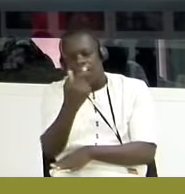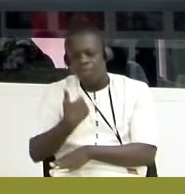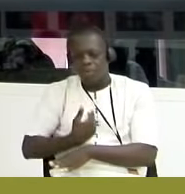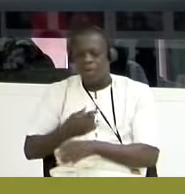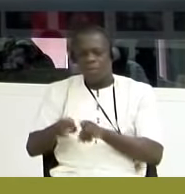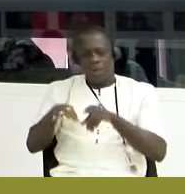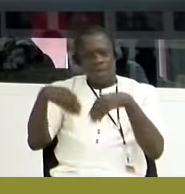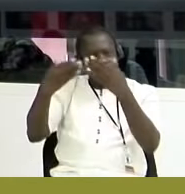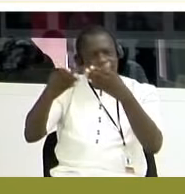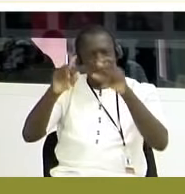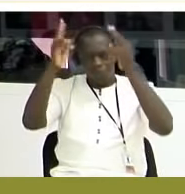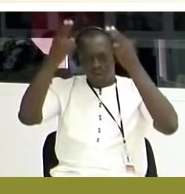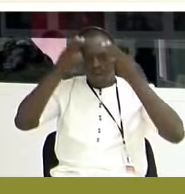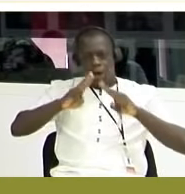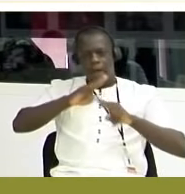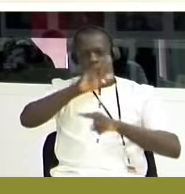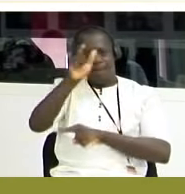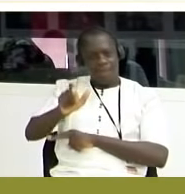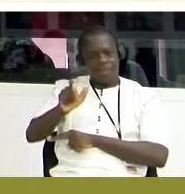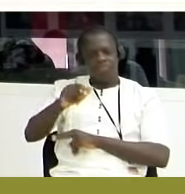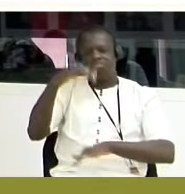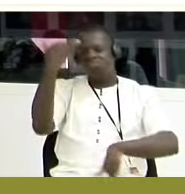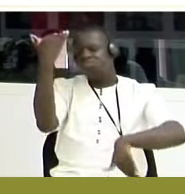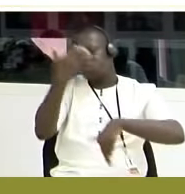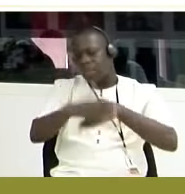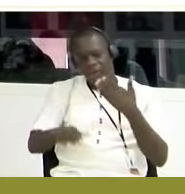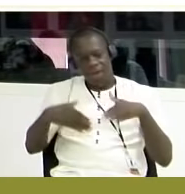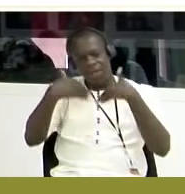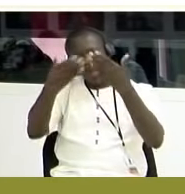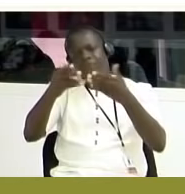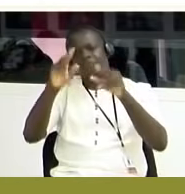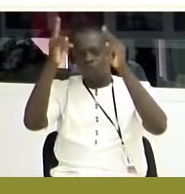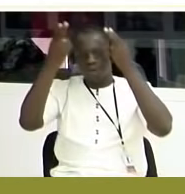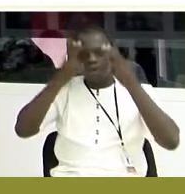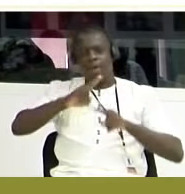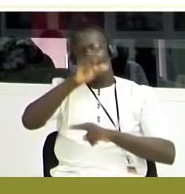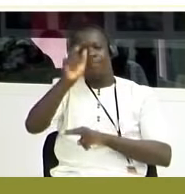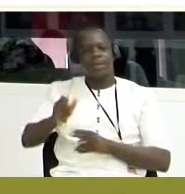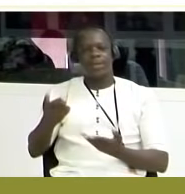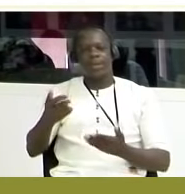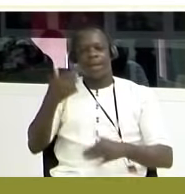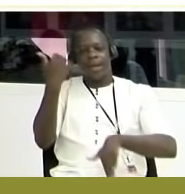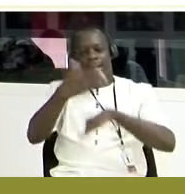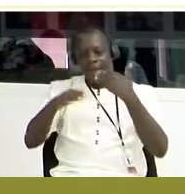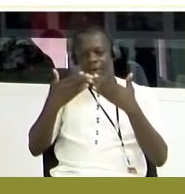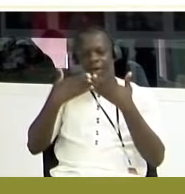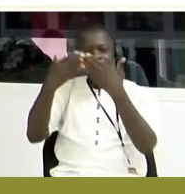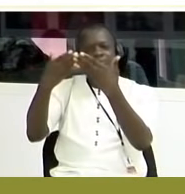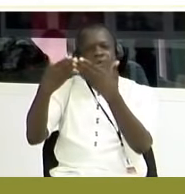We were not given access, not informed of our right to have a lawyer.